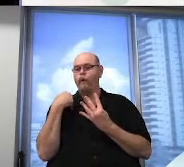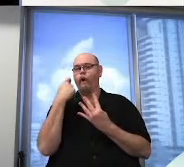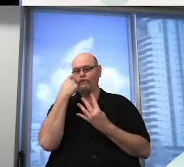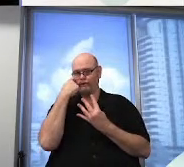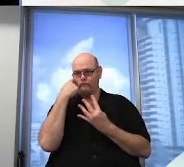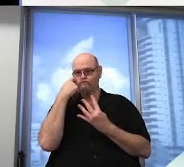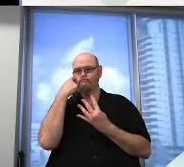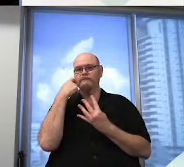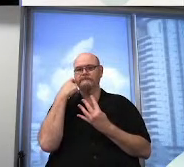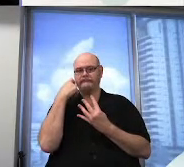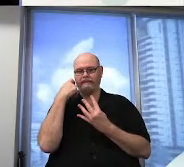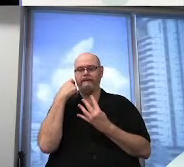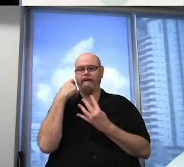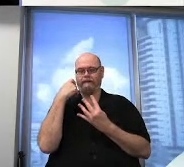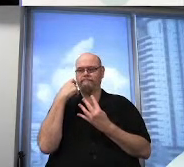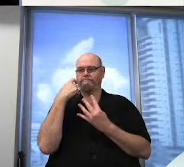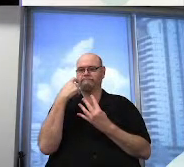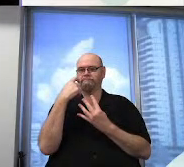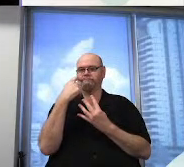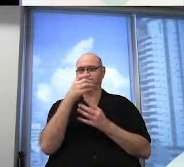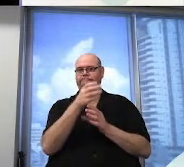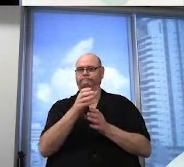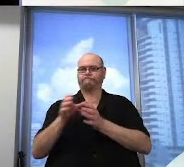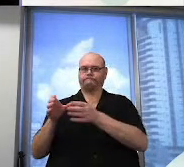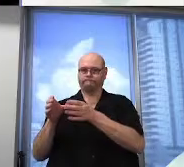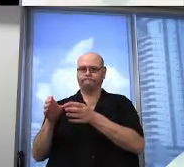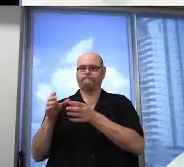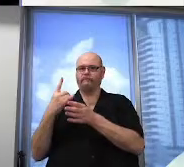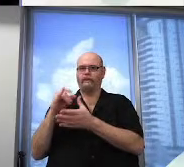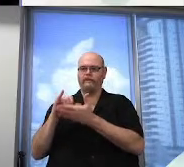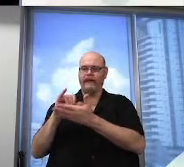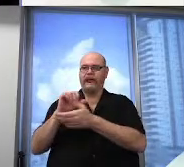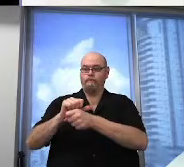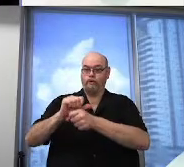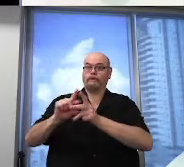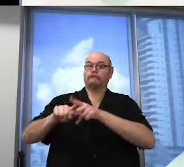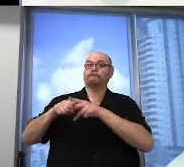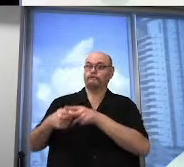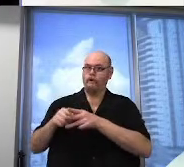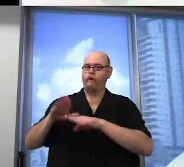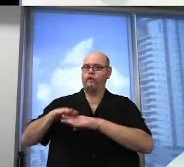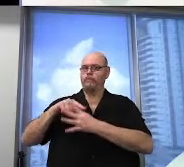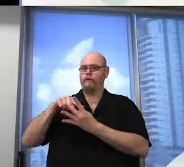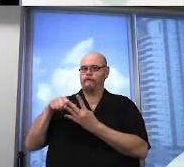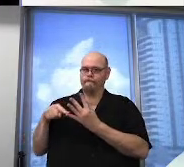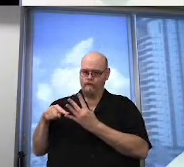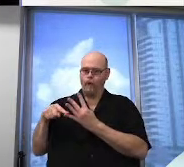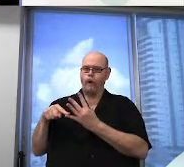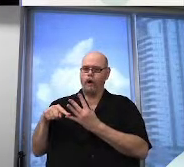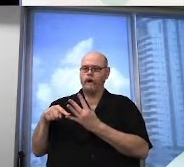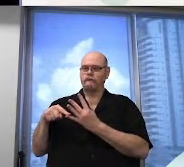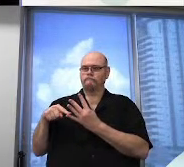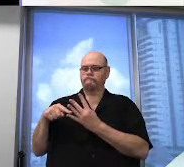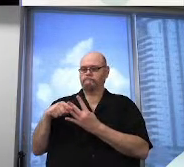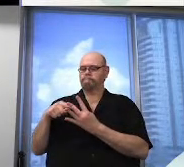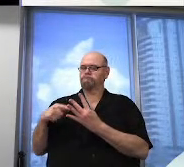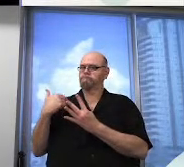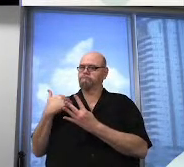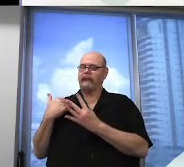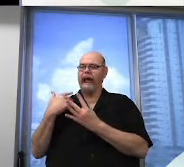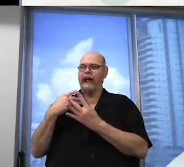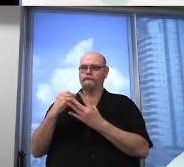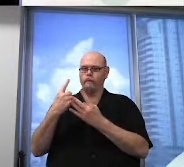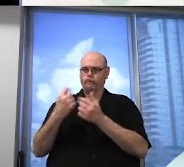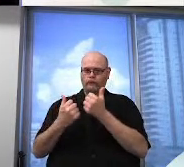lines that were recently obligated. Work has not begun because we are ensuring that the areas